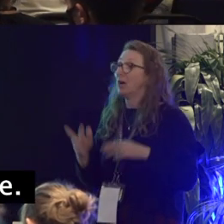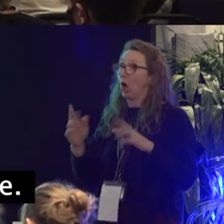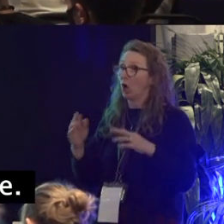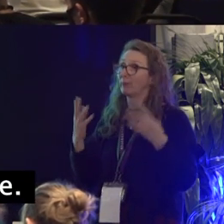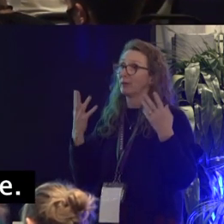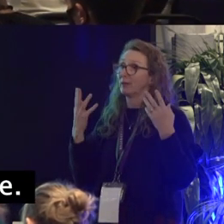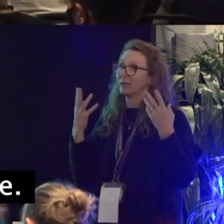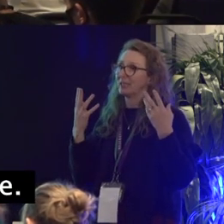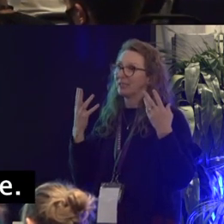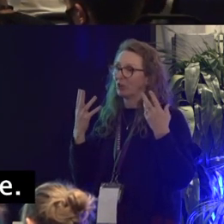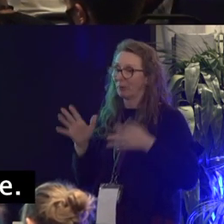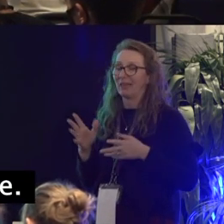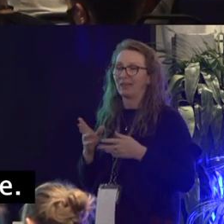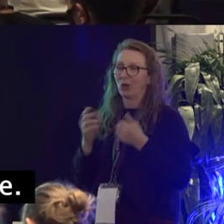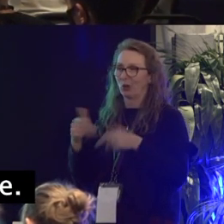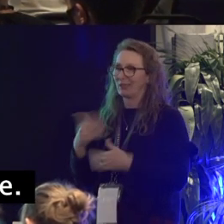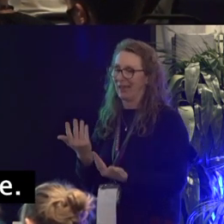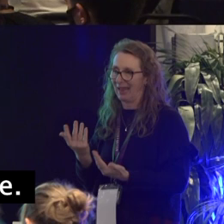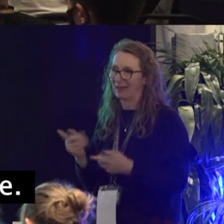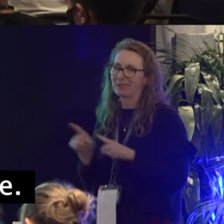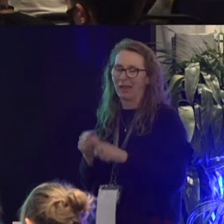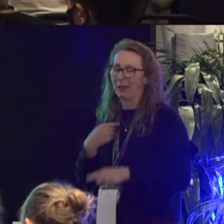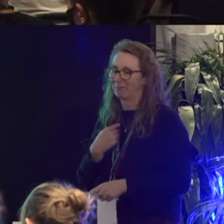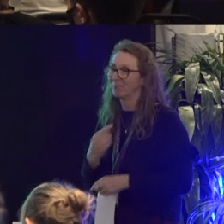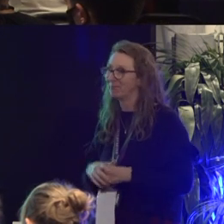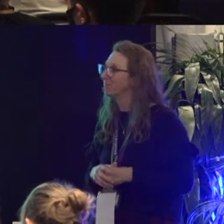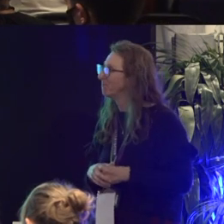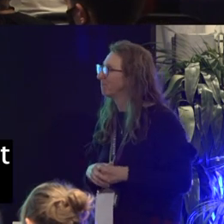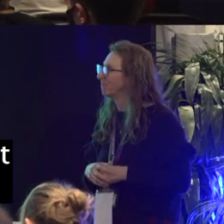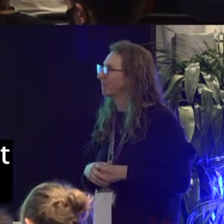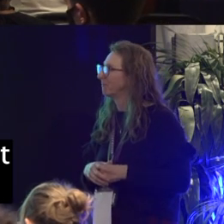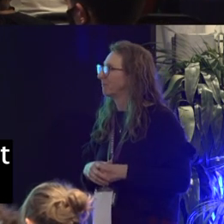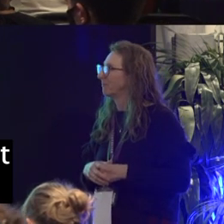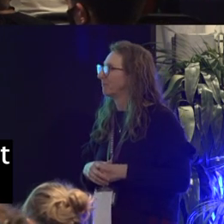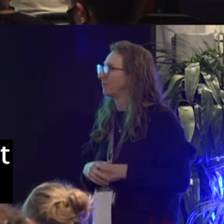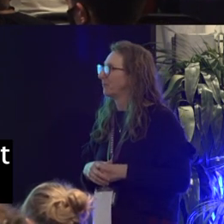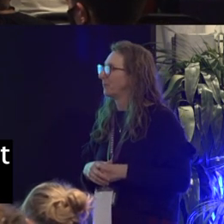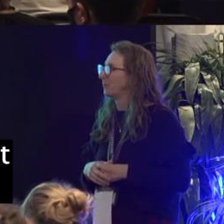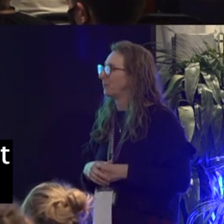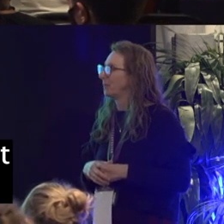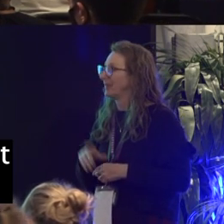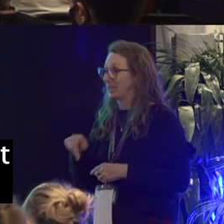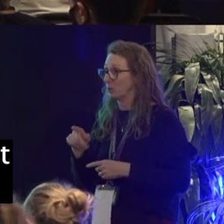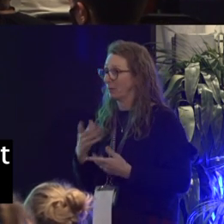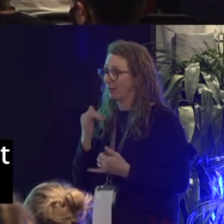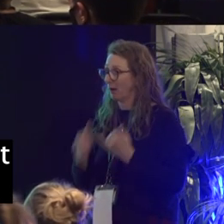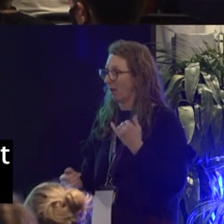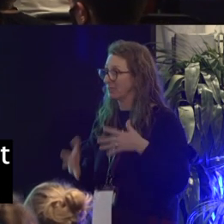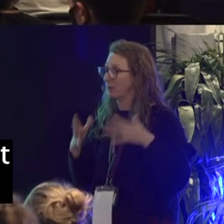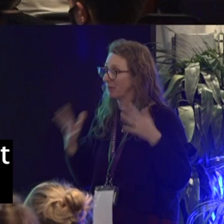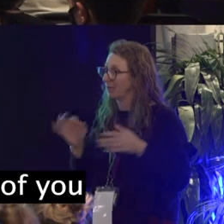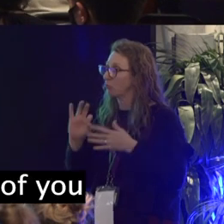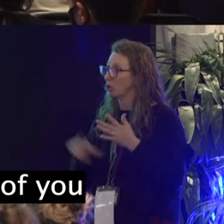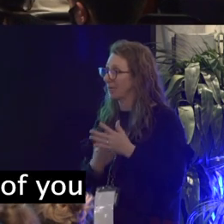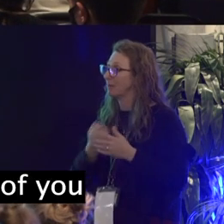had half as good a day as I have. And this will be the last big project that I run in my